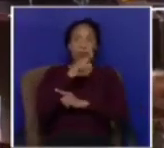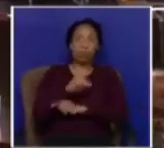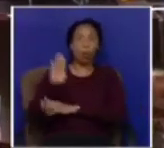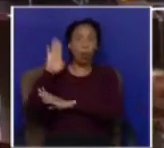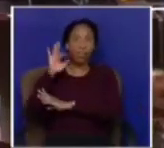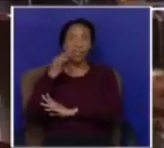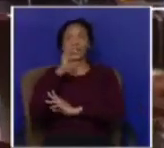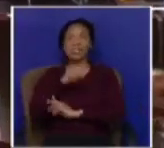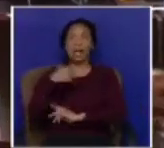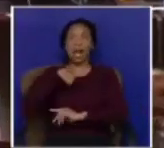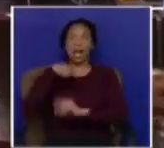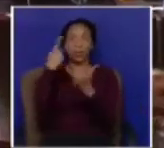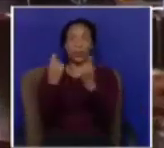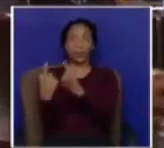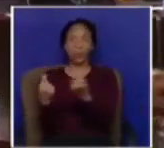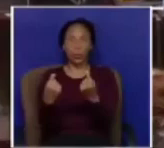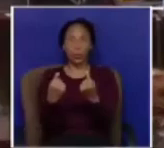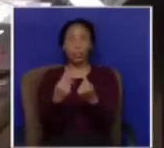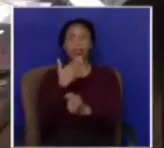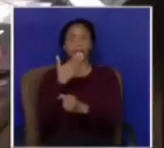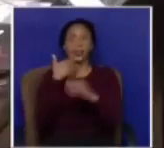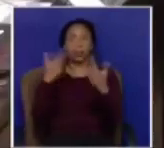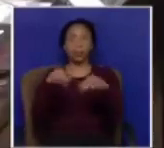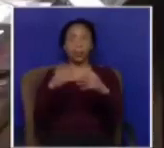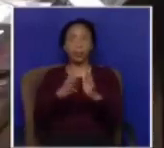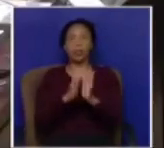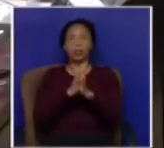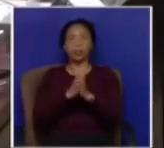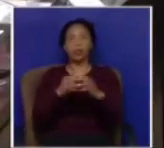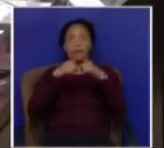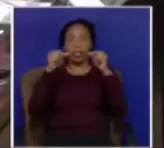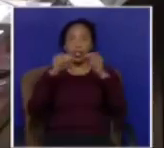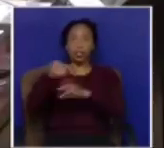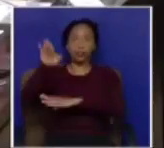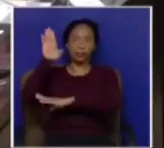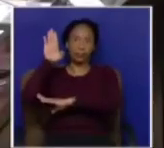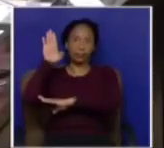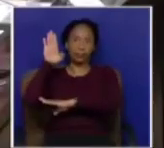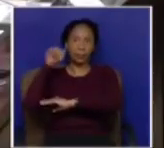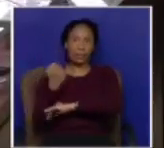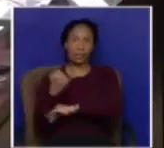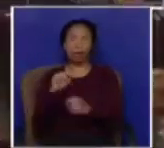do. Thank you very much. You have been duly sworn in.